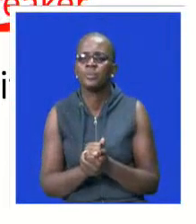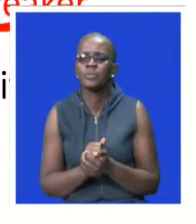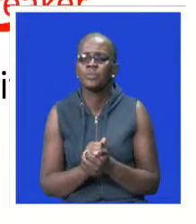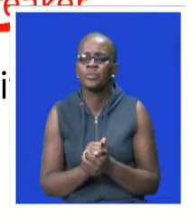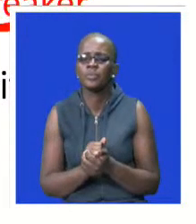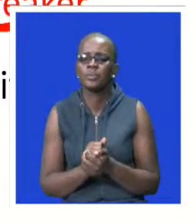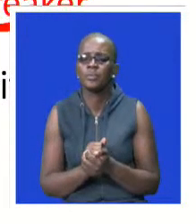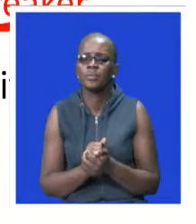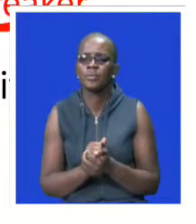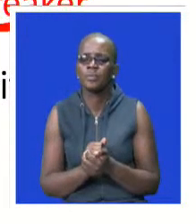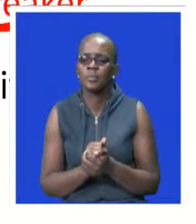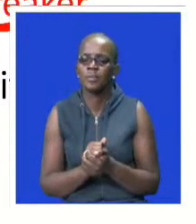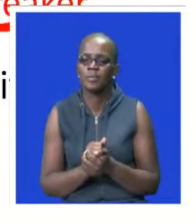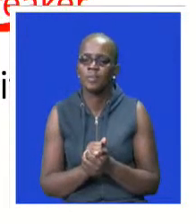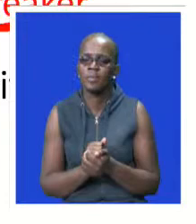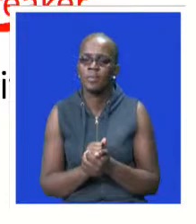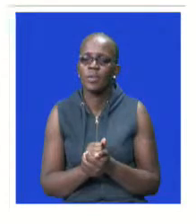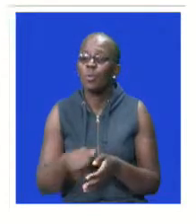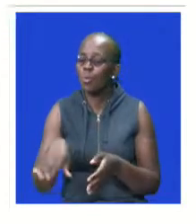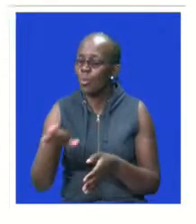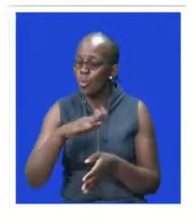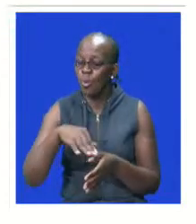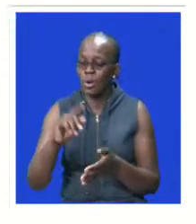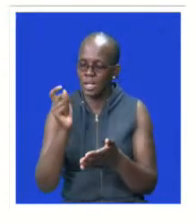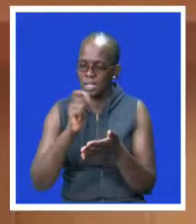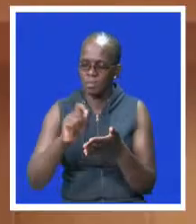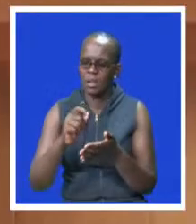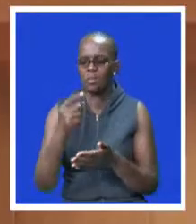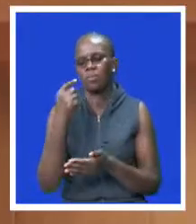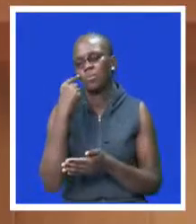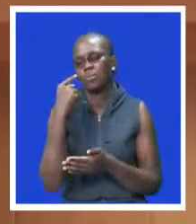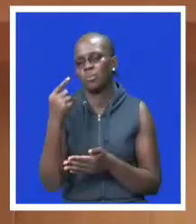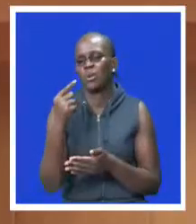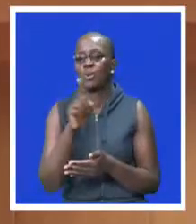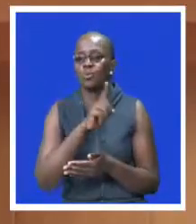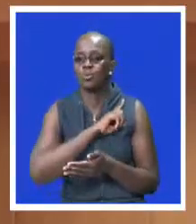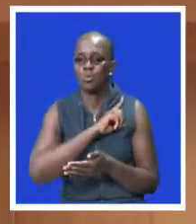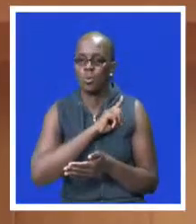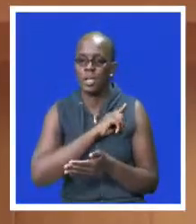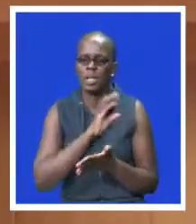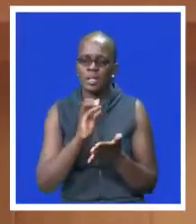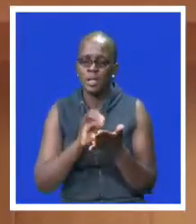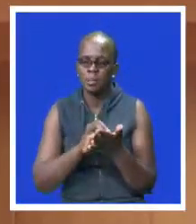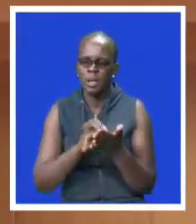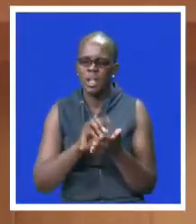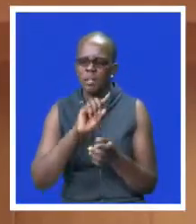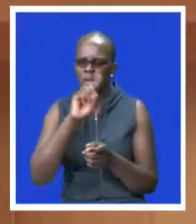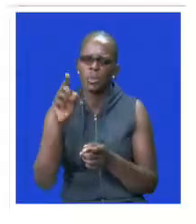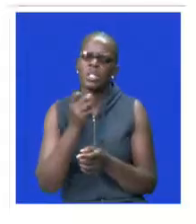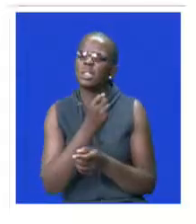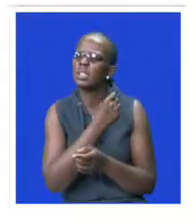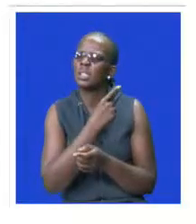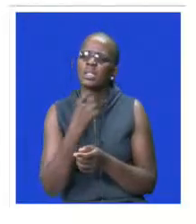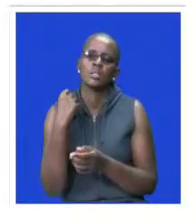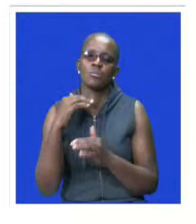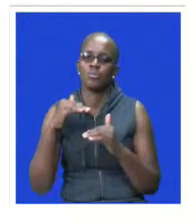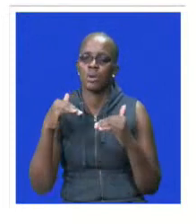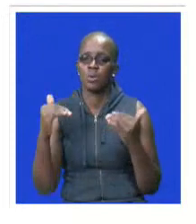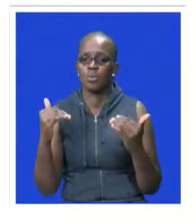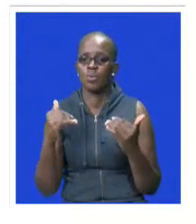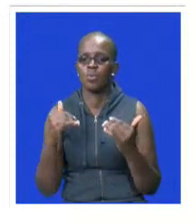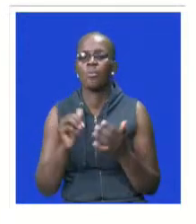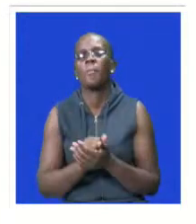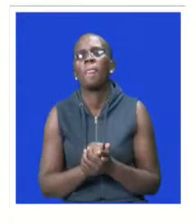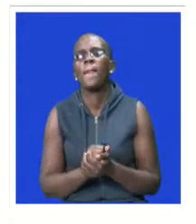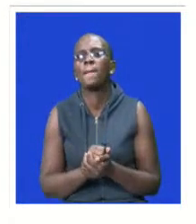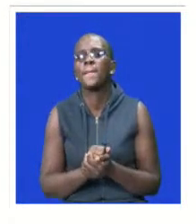writing should show that. So I've got this simple question that we'll be going through together in this